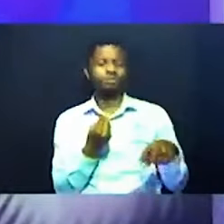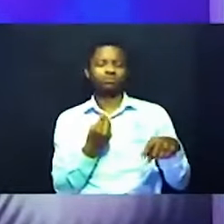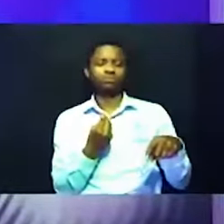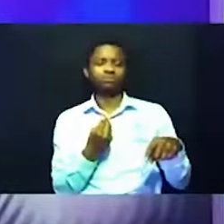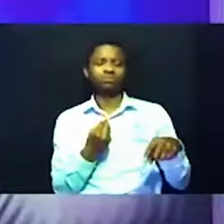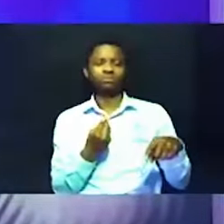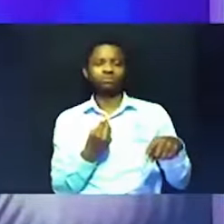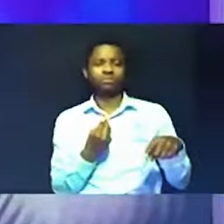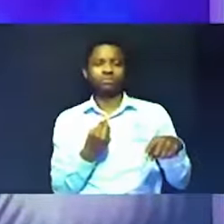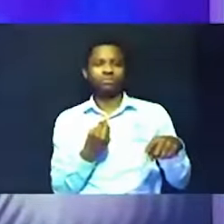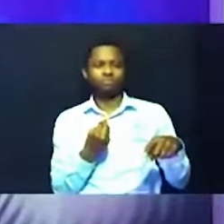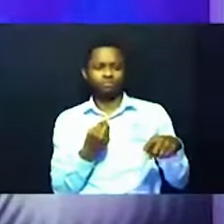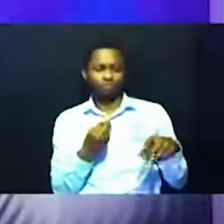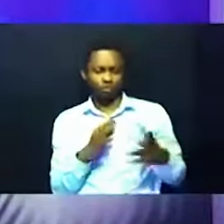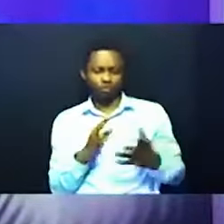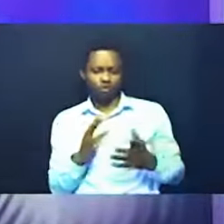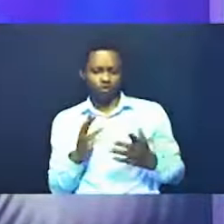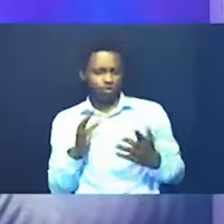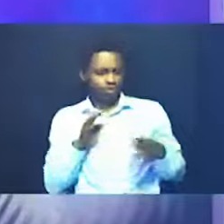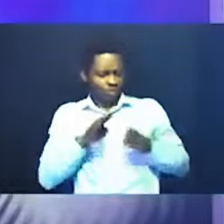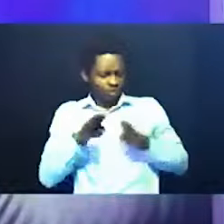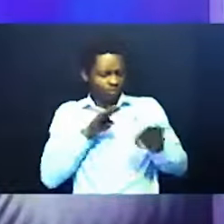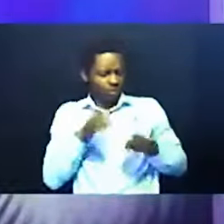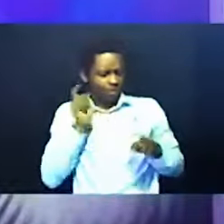Charming be winsomely